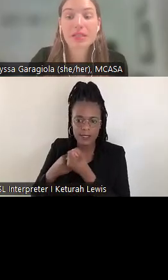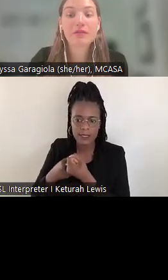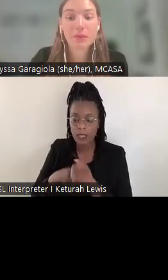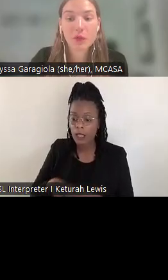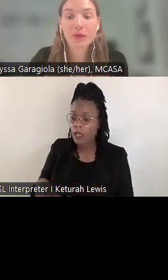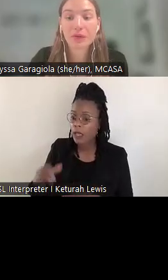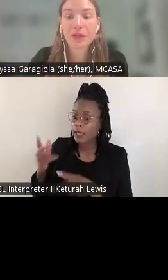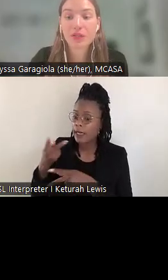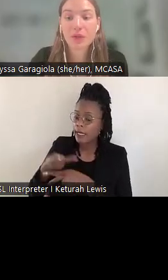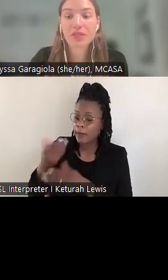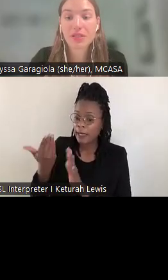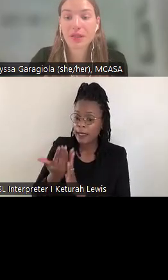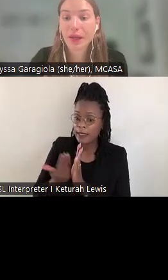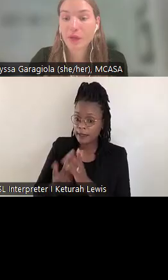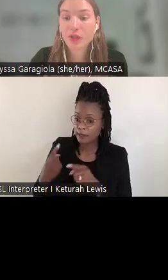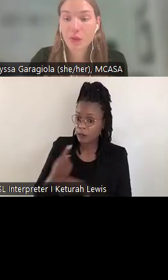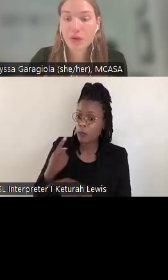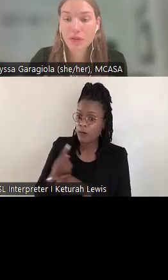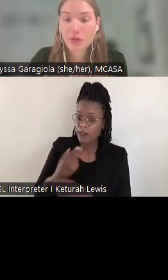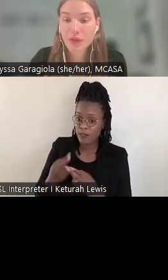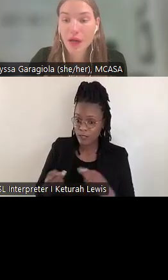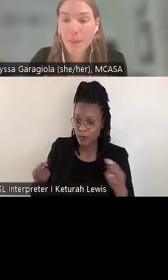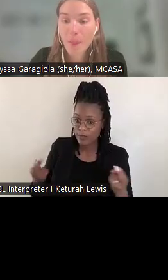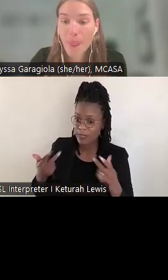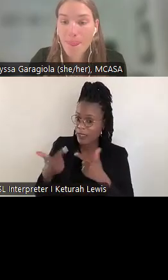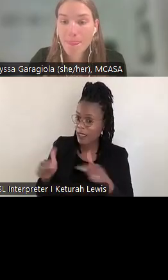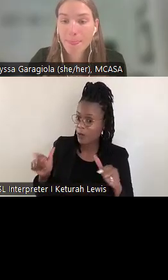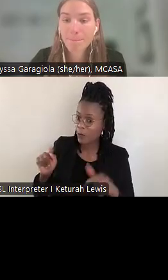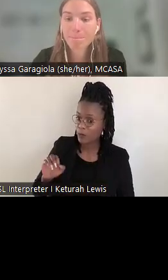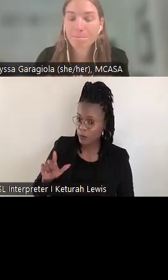a list of appropriate resources and language tools. Yeah.